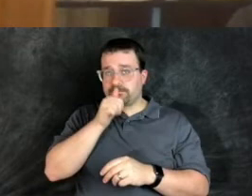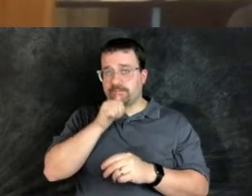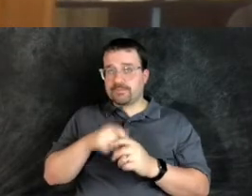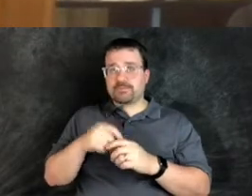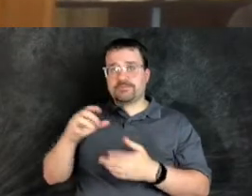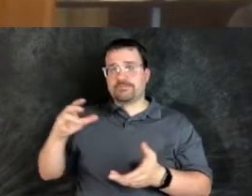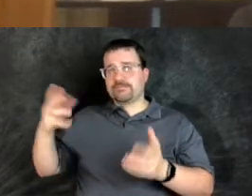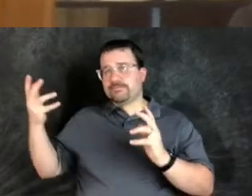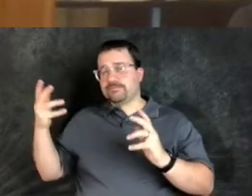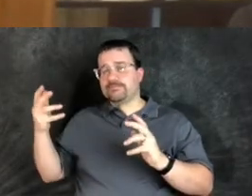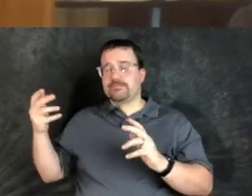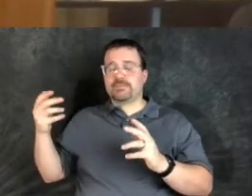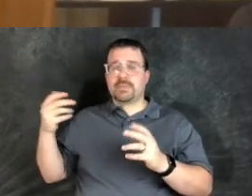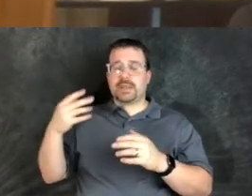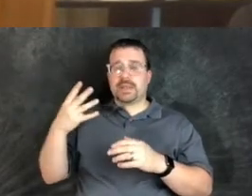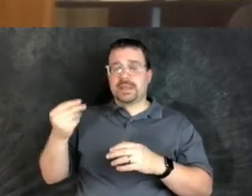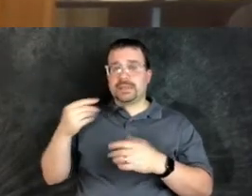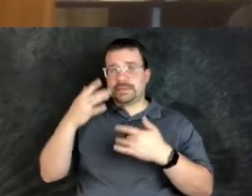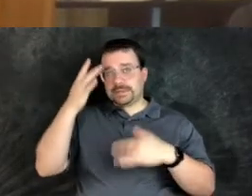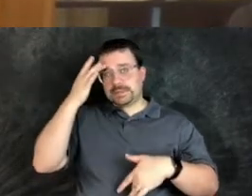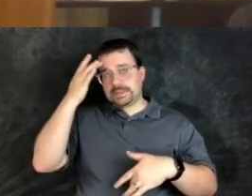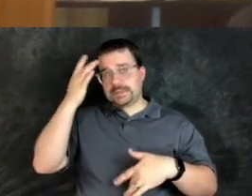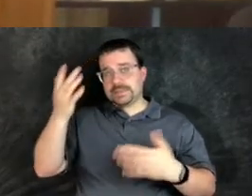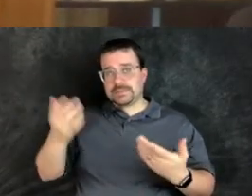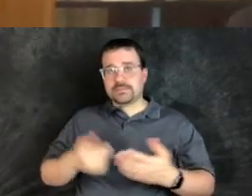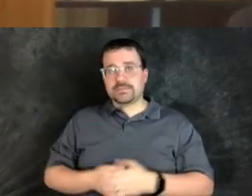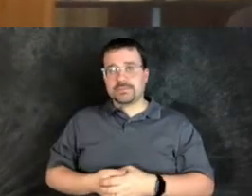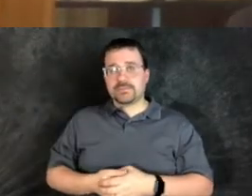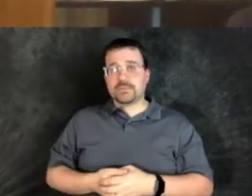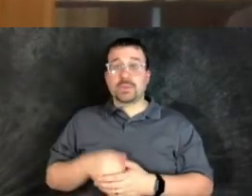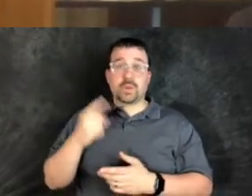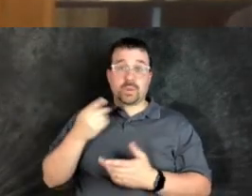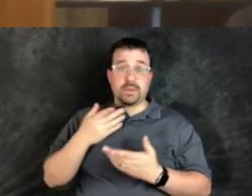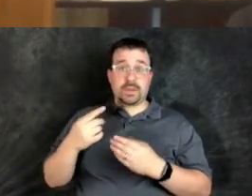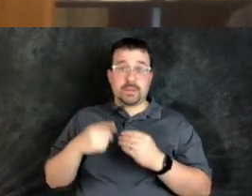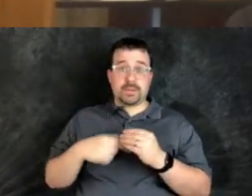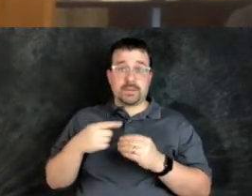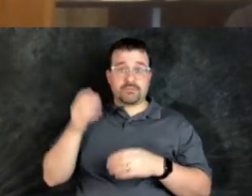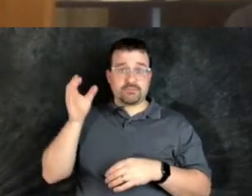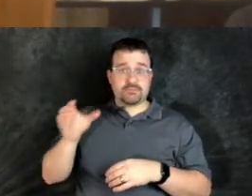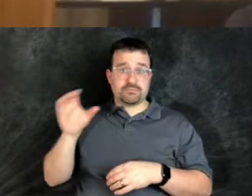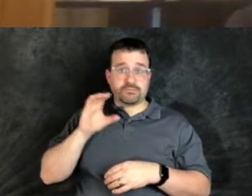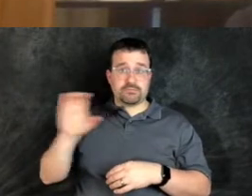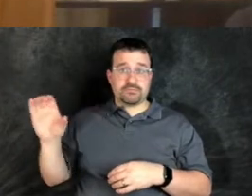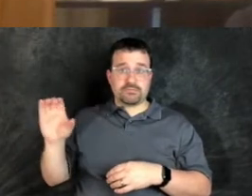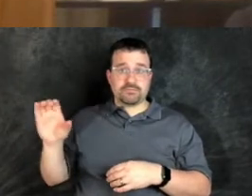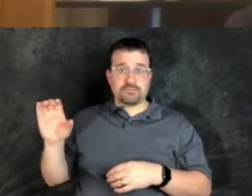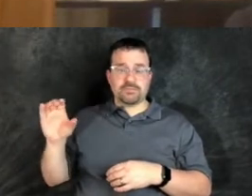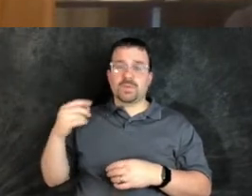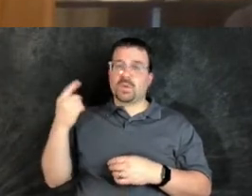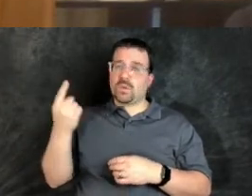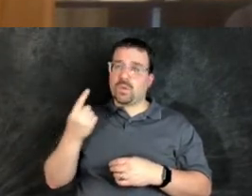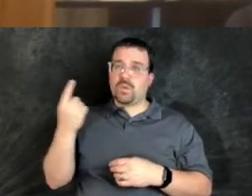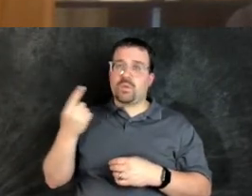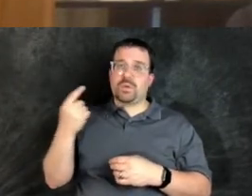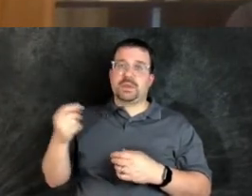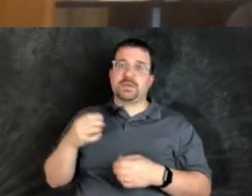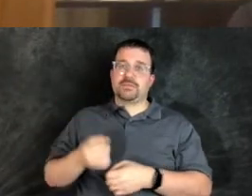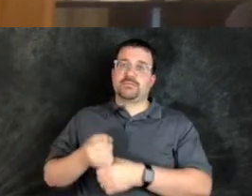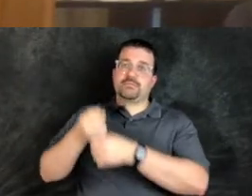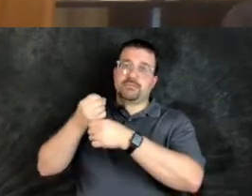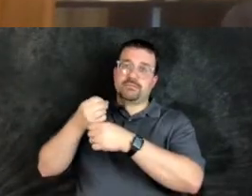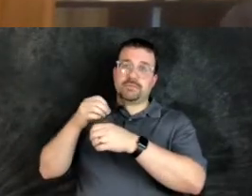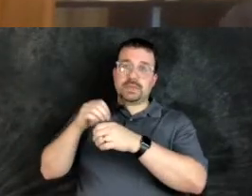disaster and disease. But the one thing about the cross is it's always raised